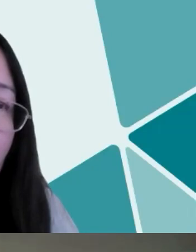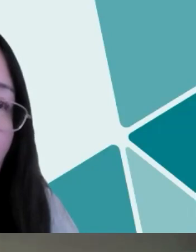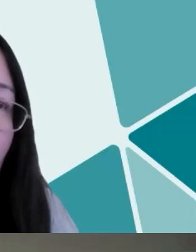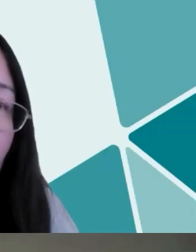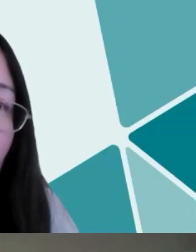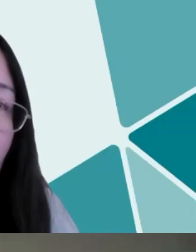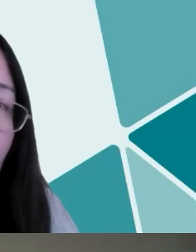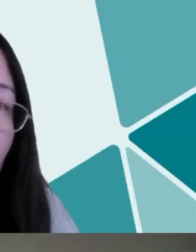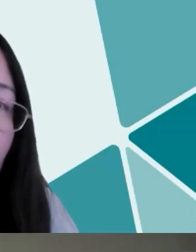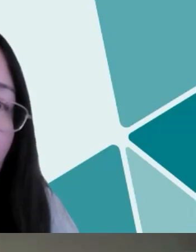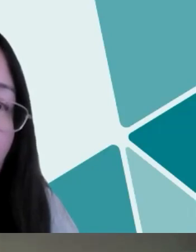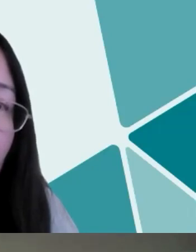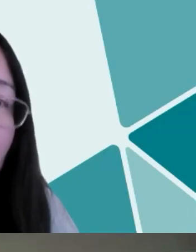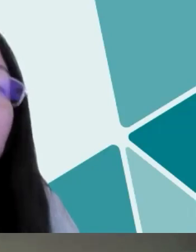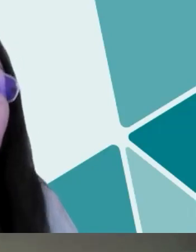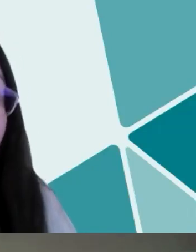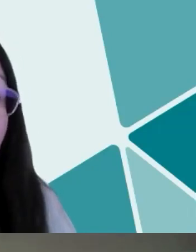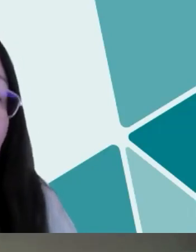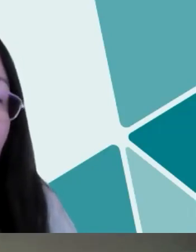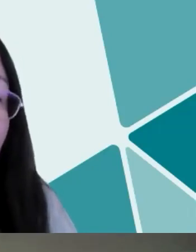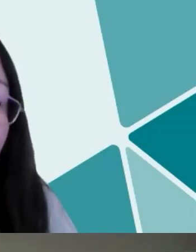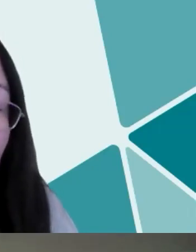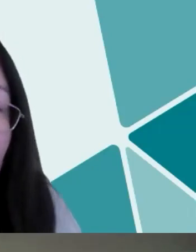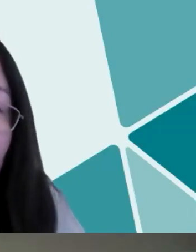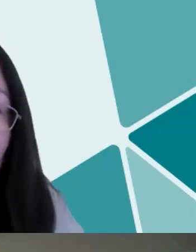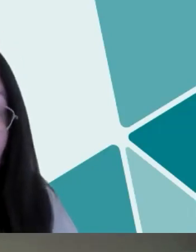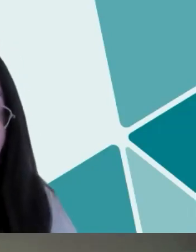part of that since I'm a caregiver?